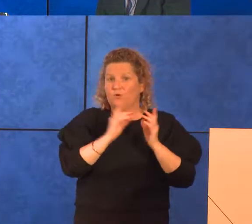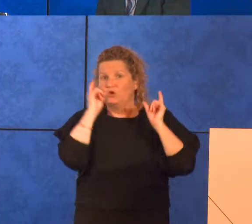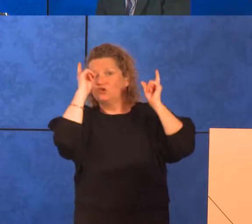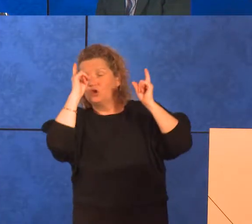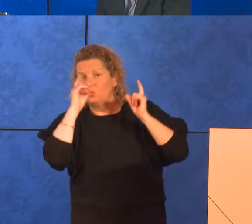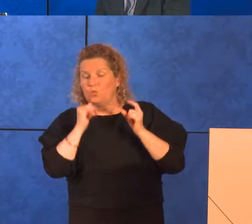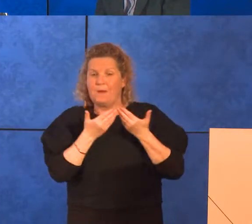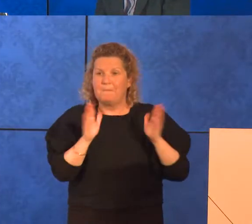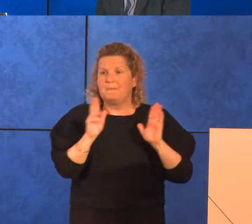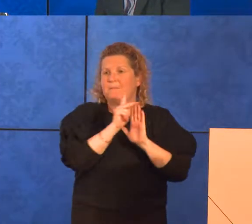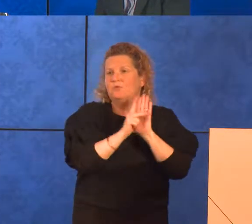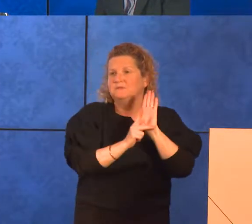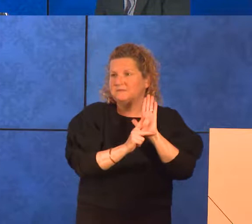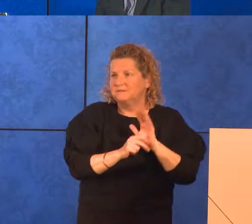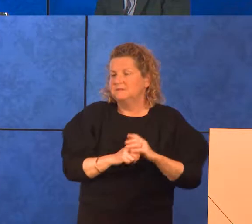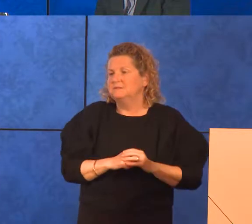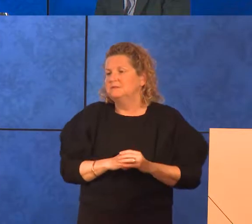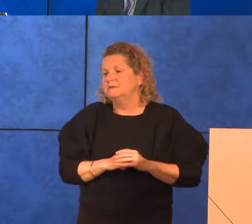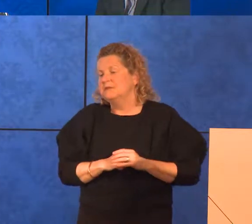public policy.